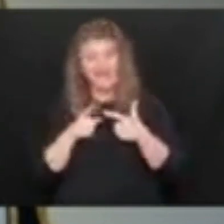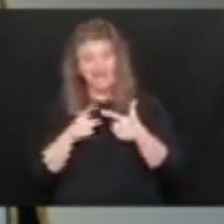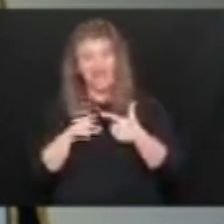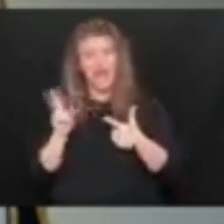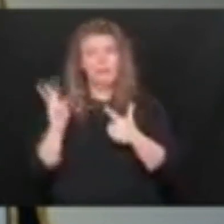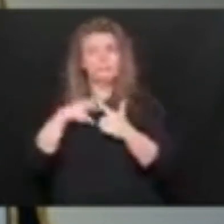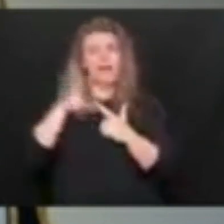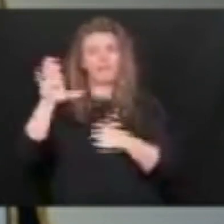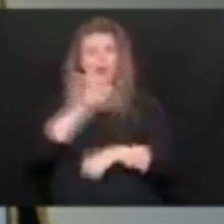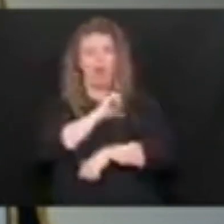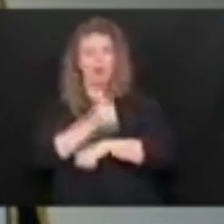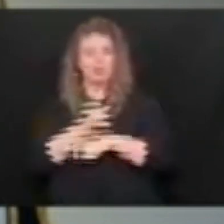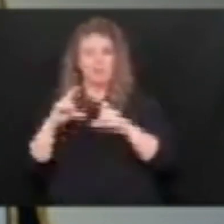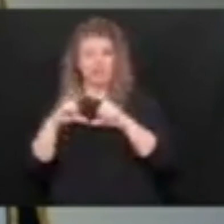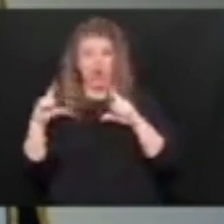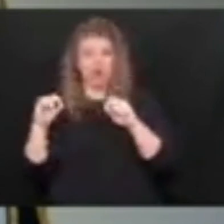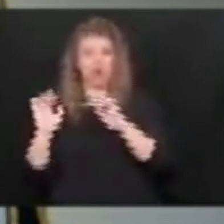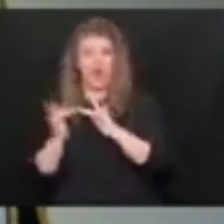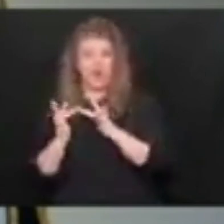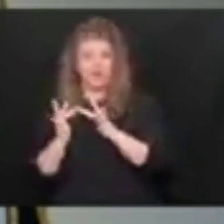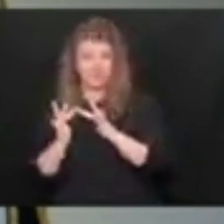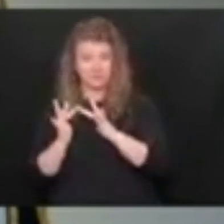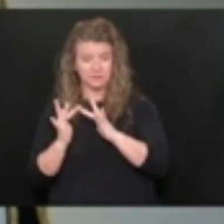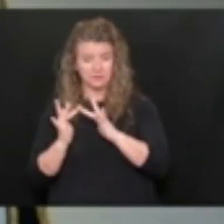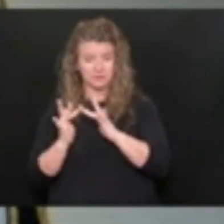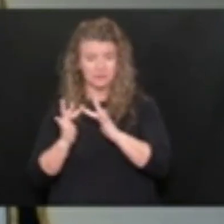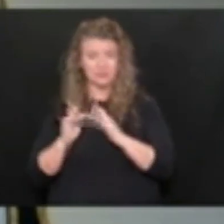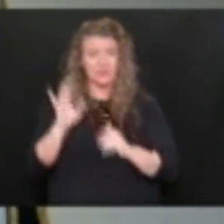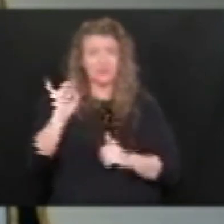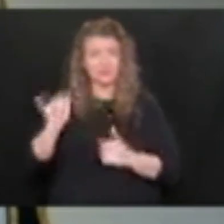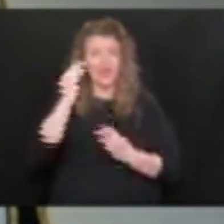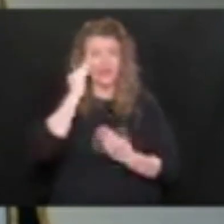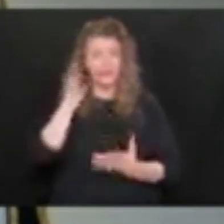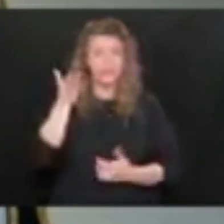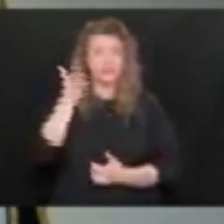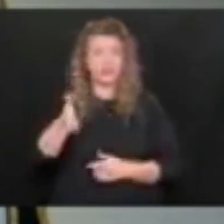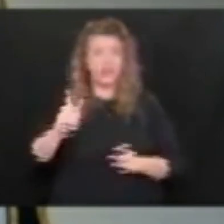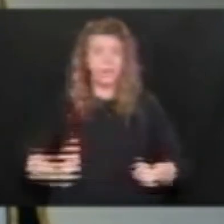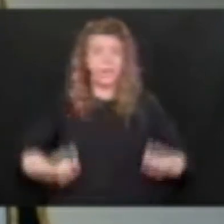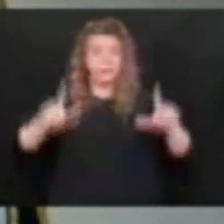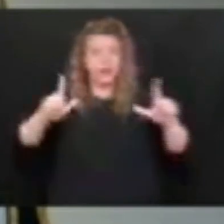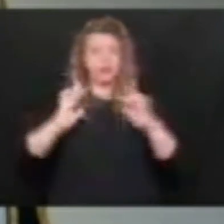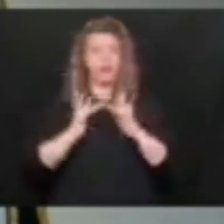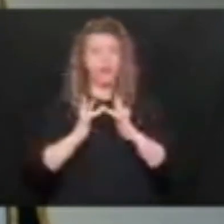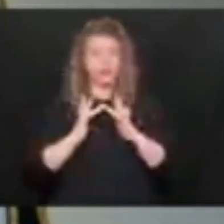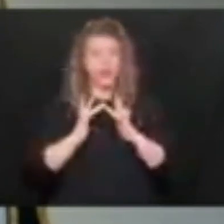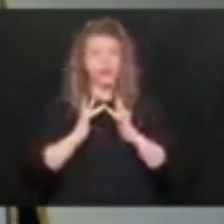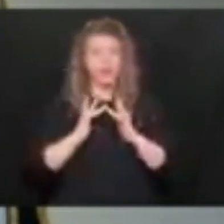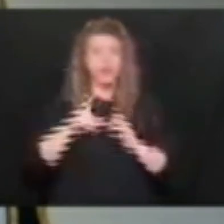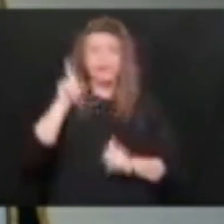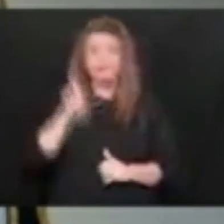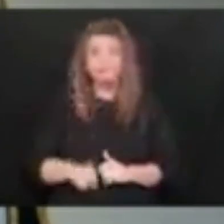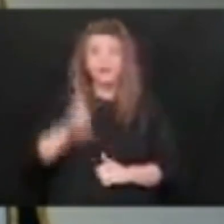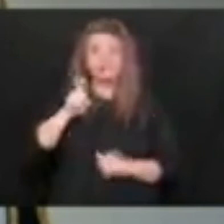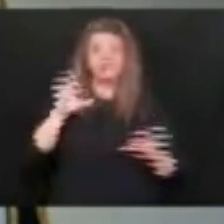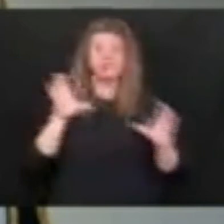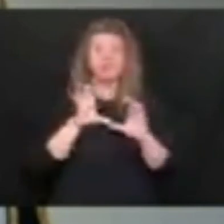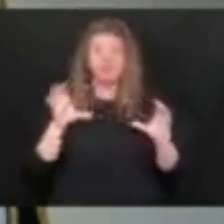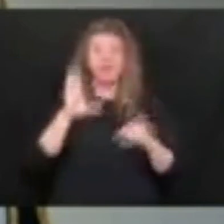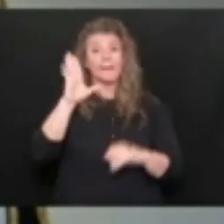authorization card online. So that that information is available on the website, but you must be certified by the